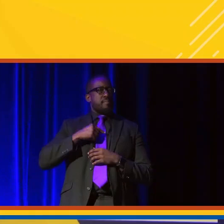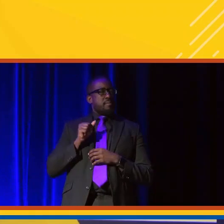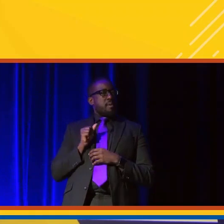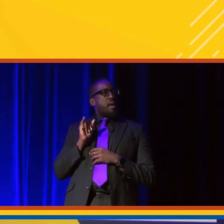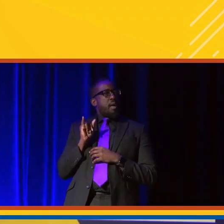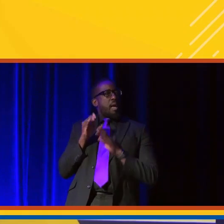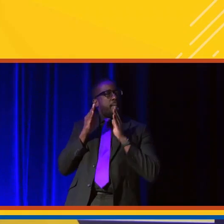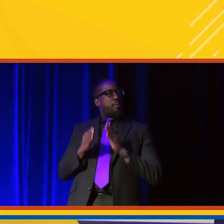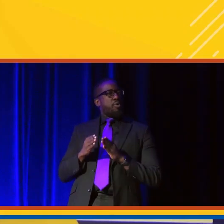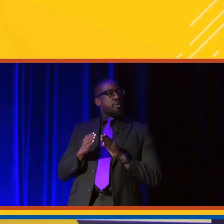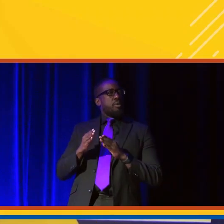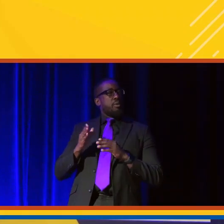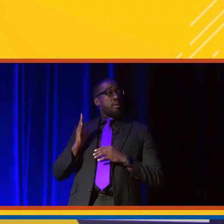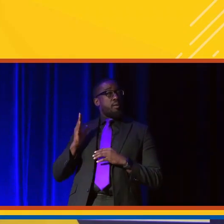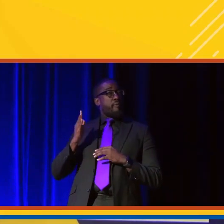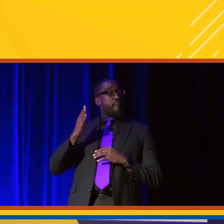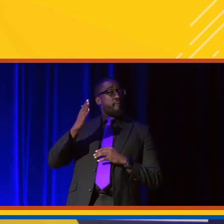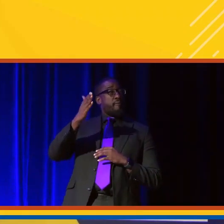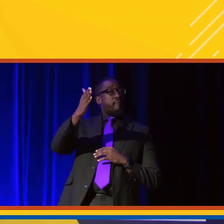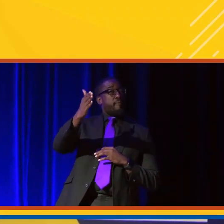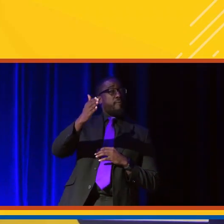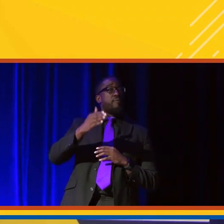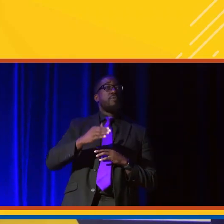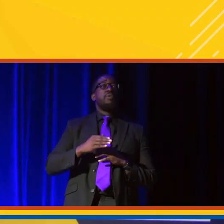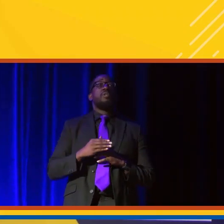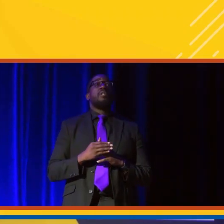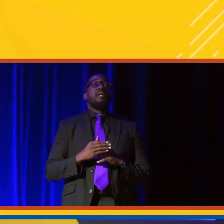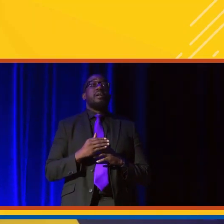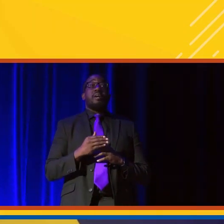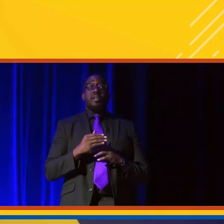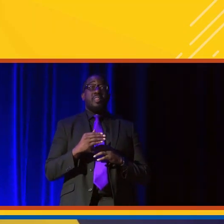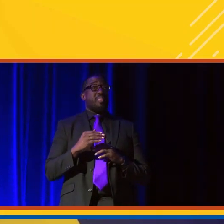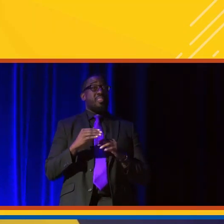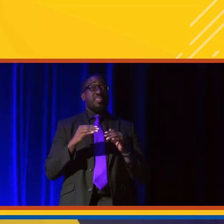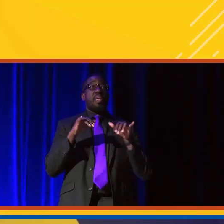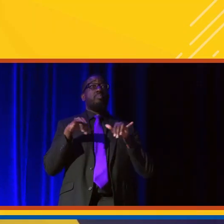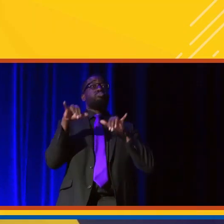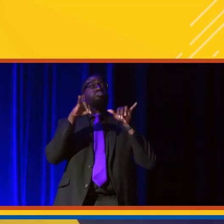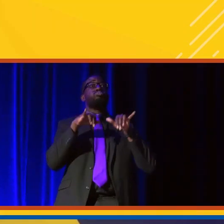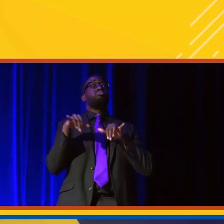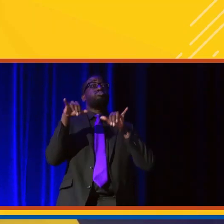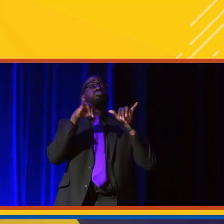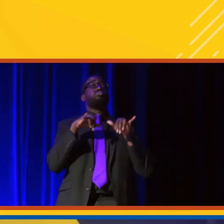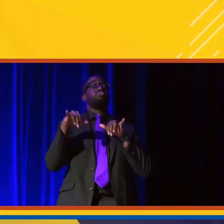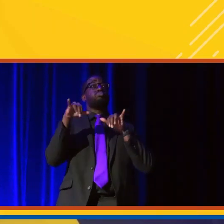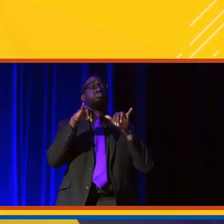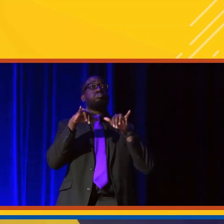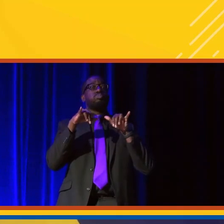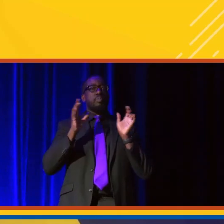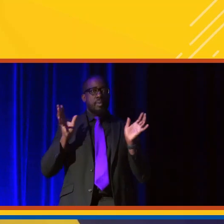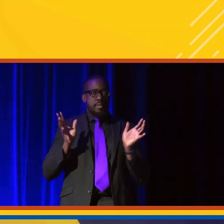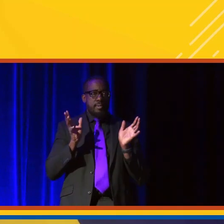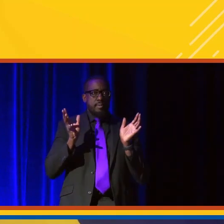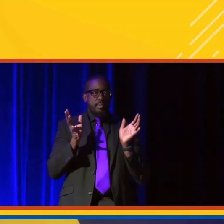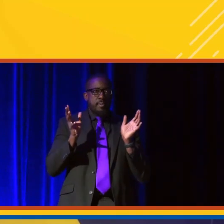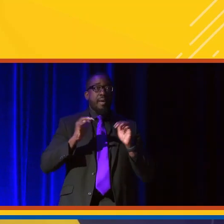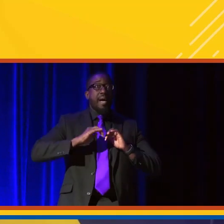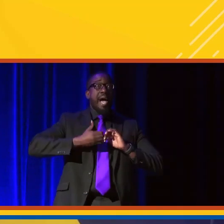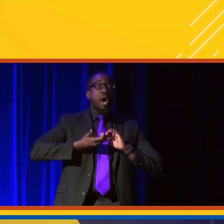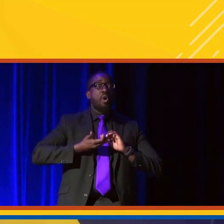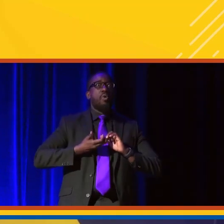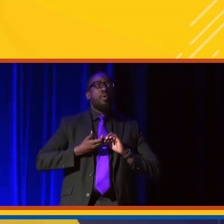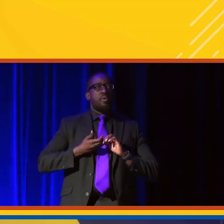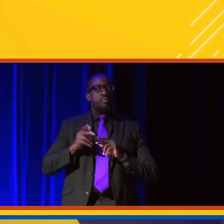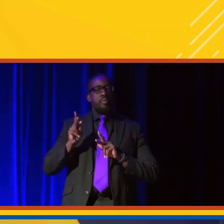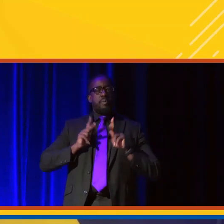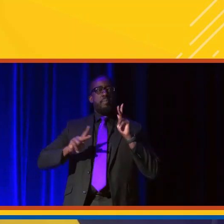state of the art will be pushed by close experimental collaborations between experimentalists and modelers that incorporate